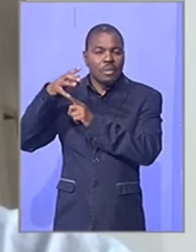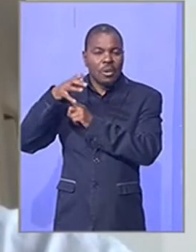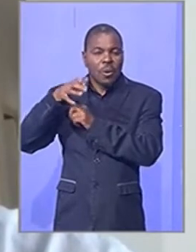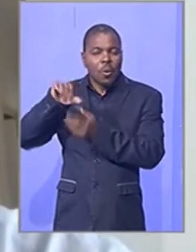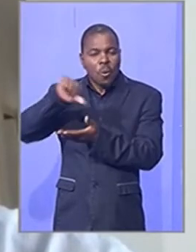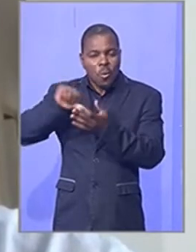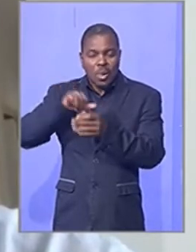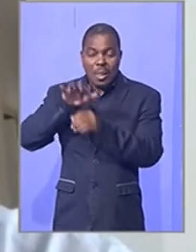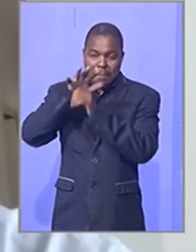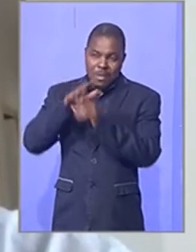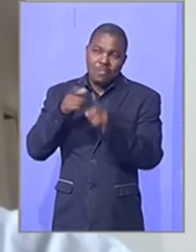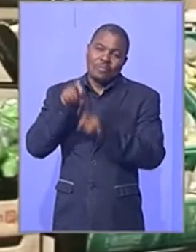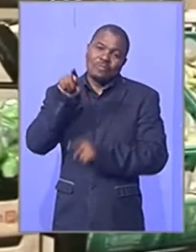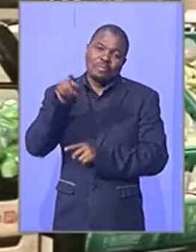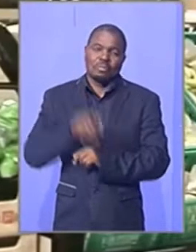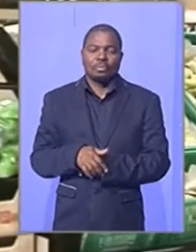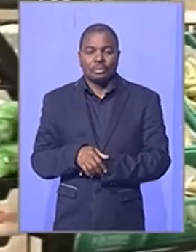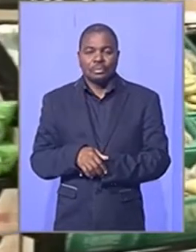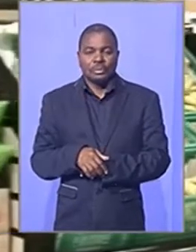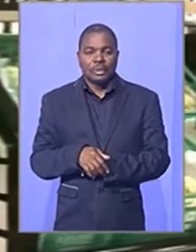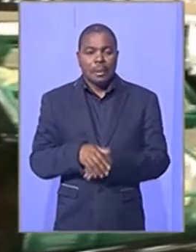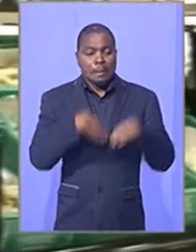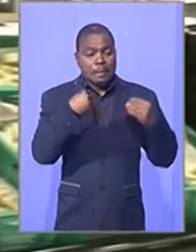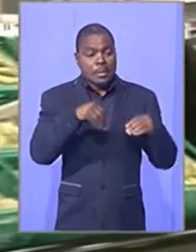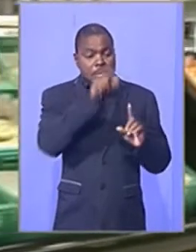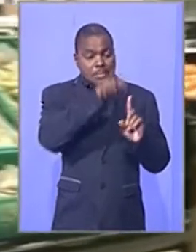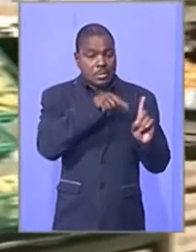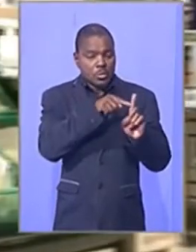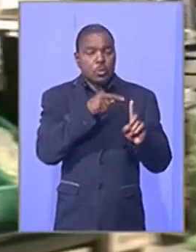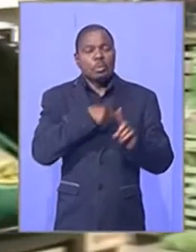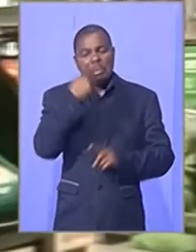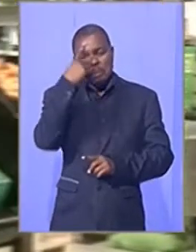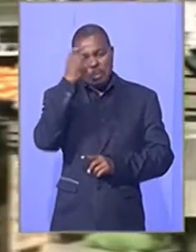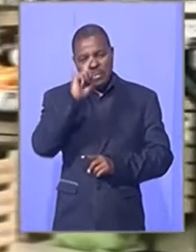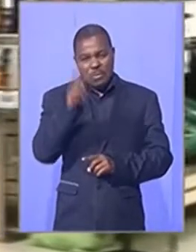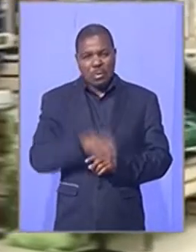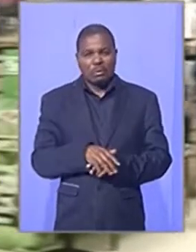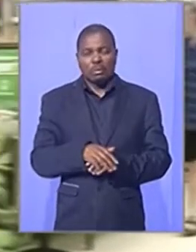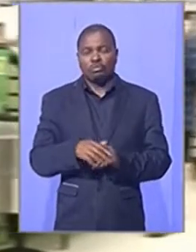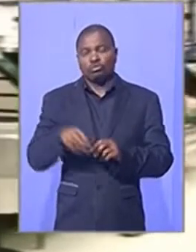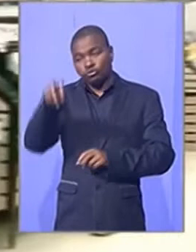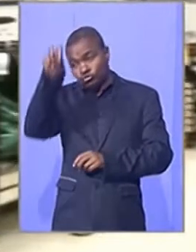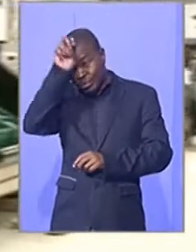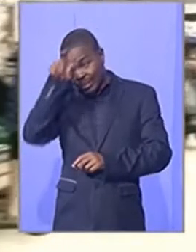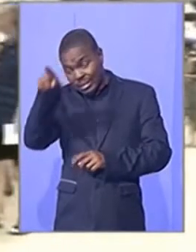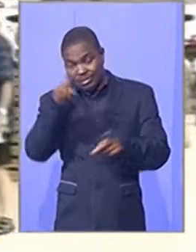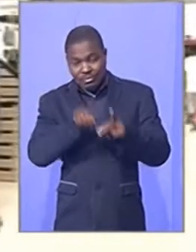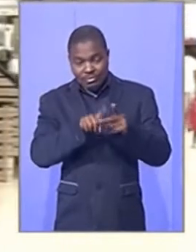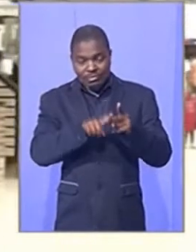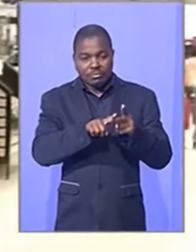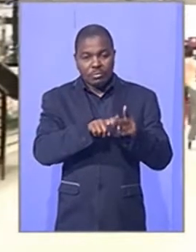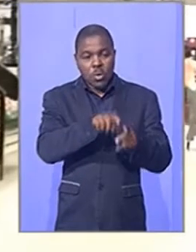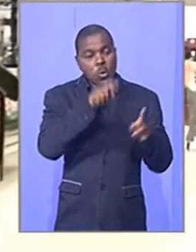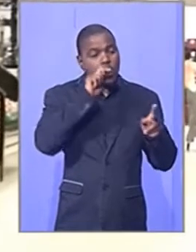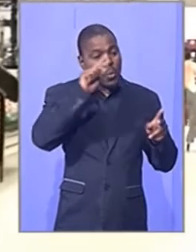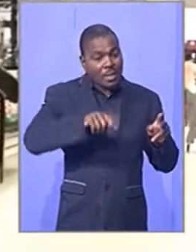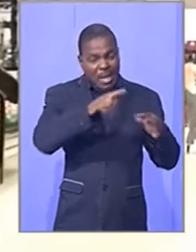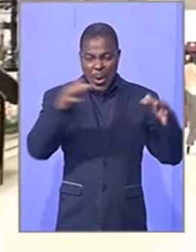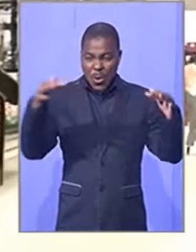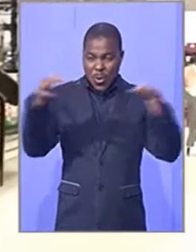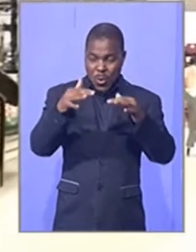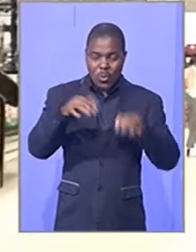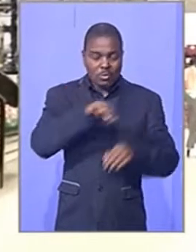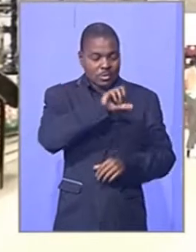pressure coming through there as well. Rakgwebo yo mongwe o dumela gore dikgohlano tša Russia le Ukraine di ama gampe inflation